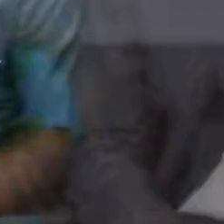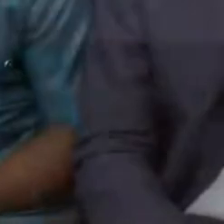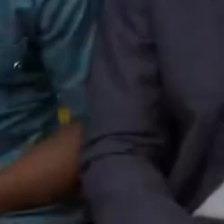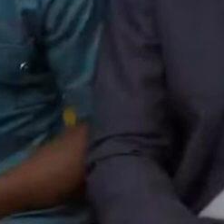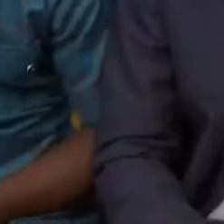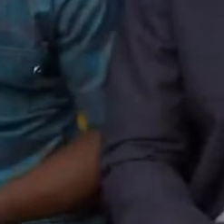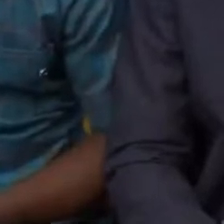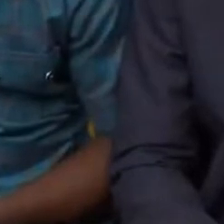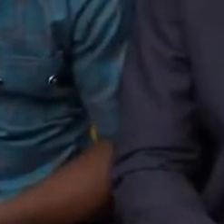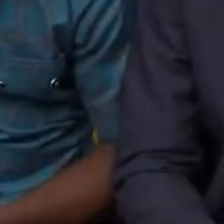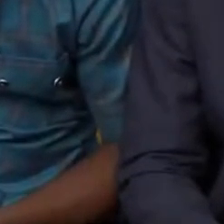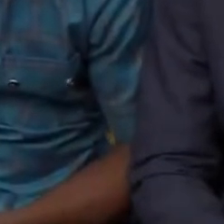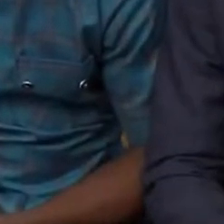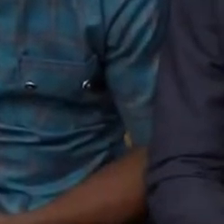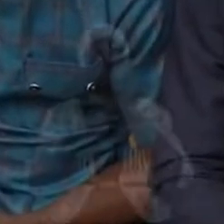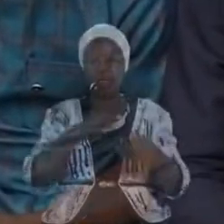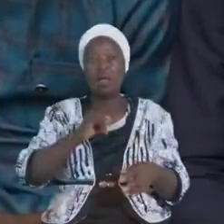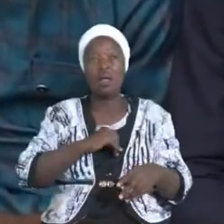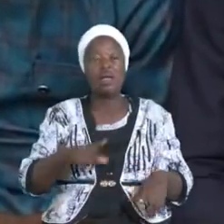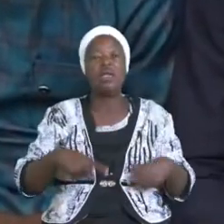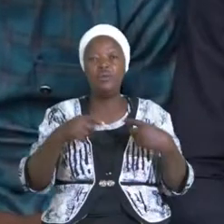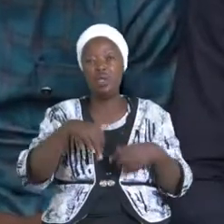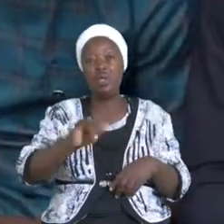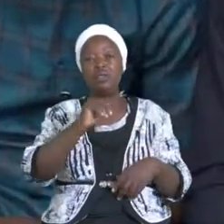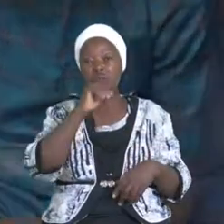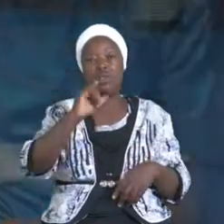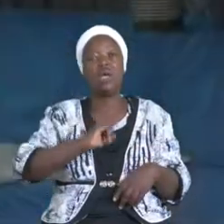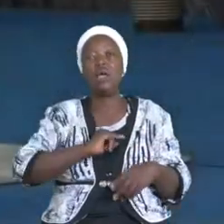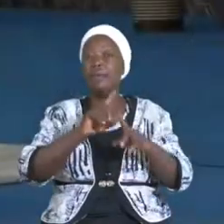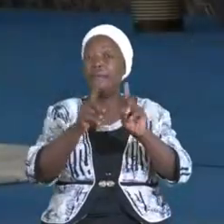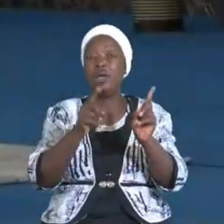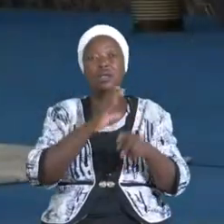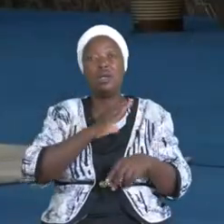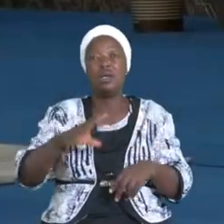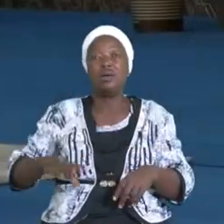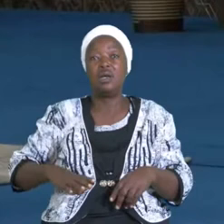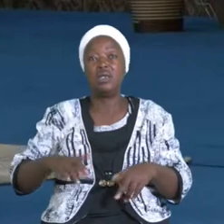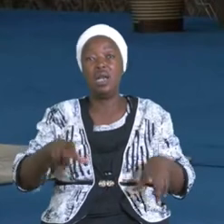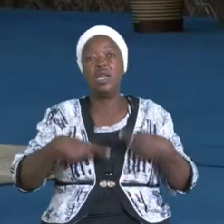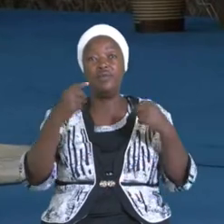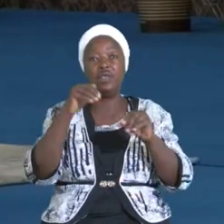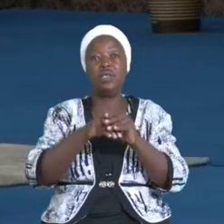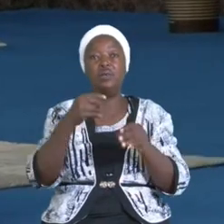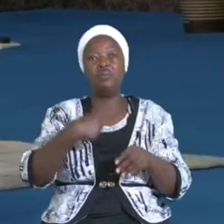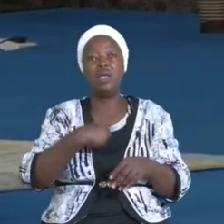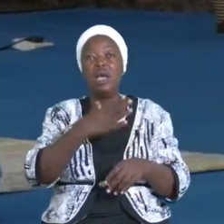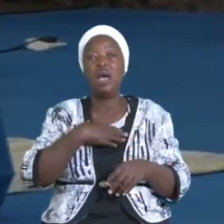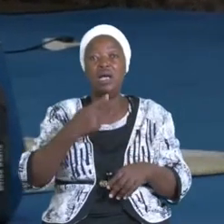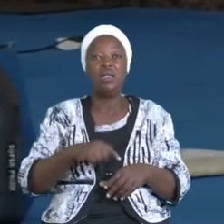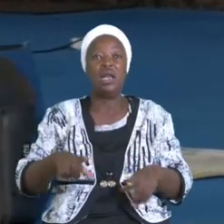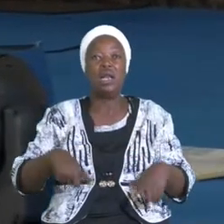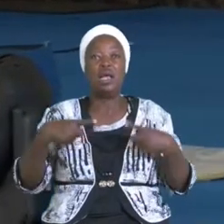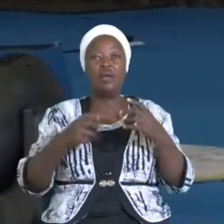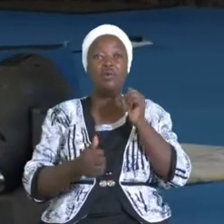live, yet not I, but Christ liveth in me. And the life which I